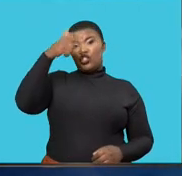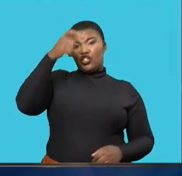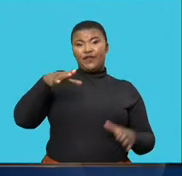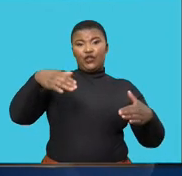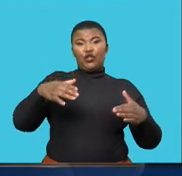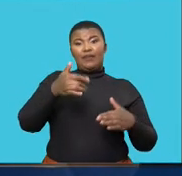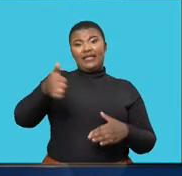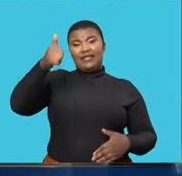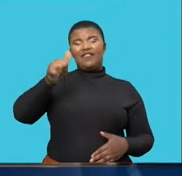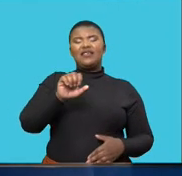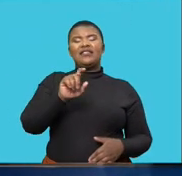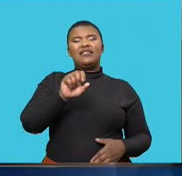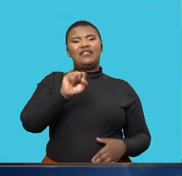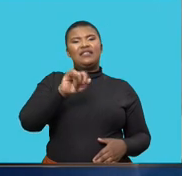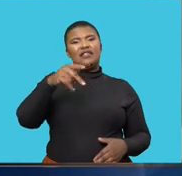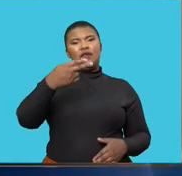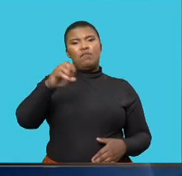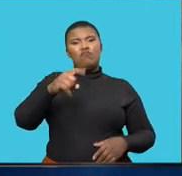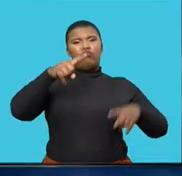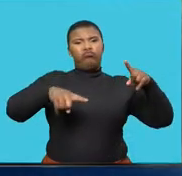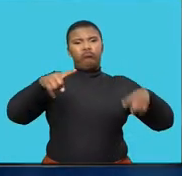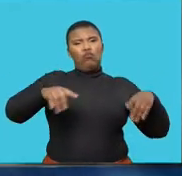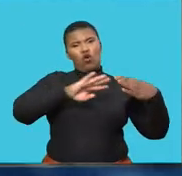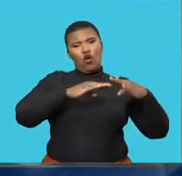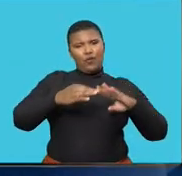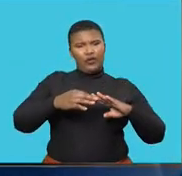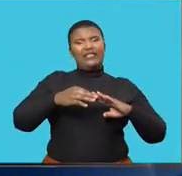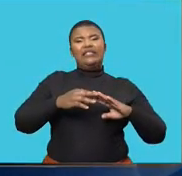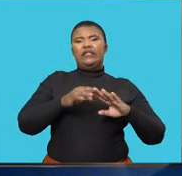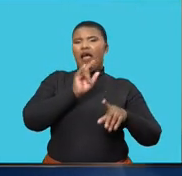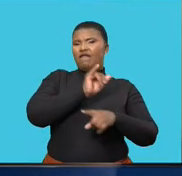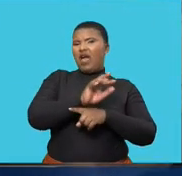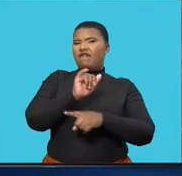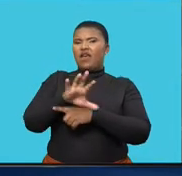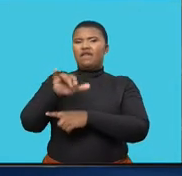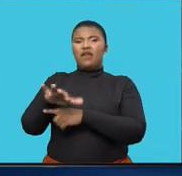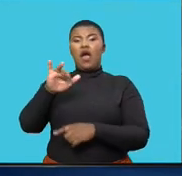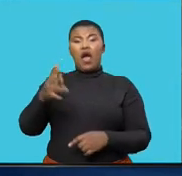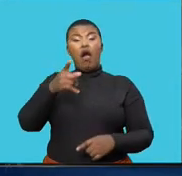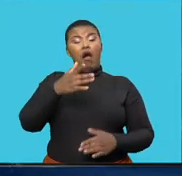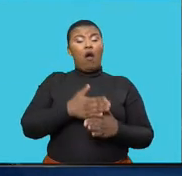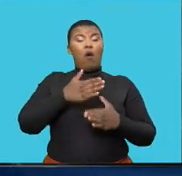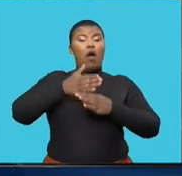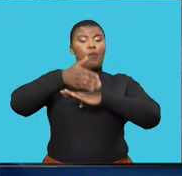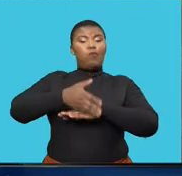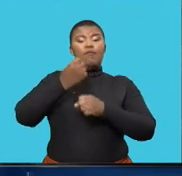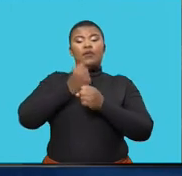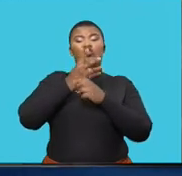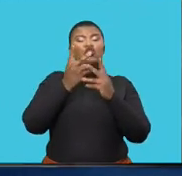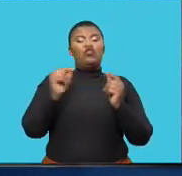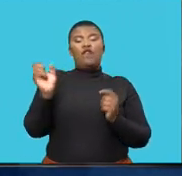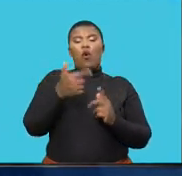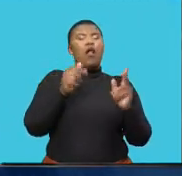Musayi, touched on a number of issues affecting various communities. The entity is adamant that they are working tirelessly to resolve all